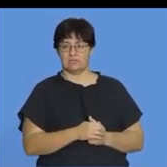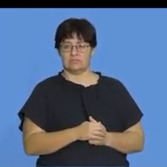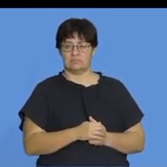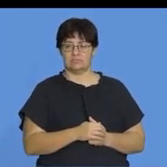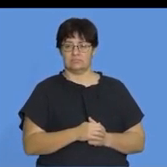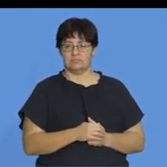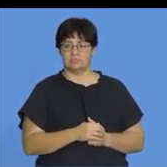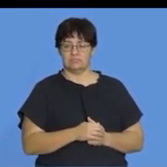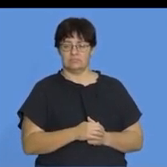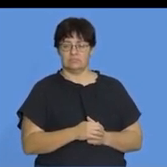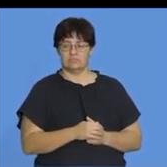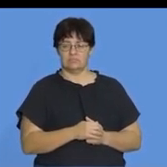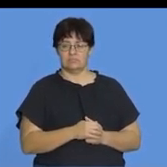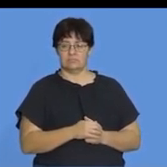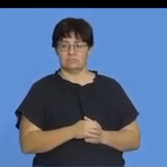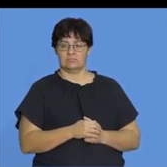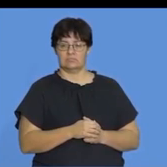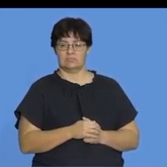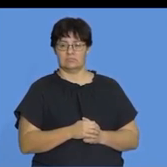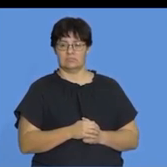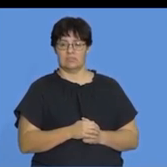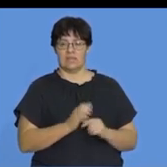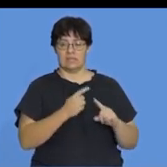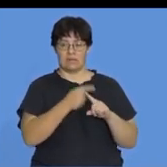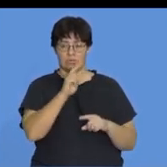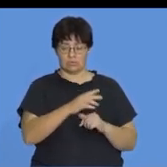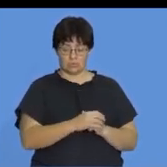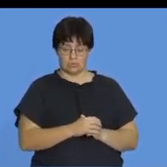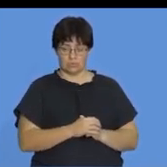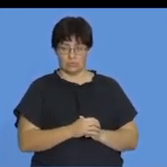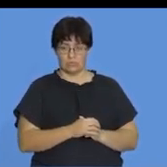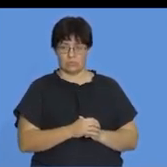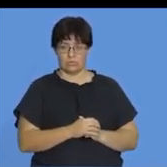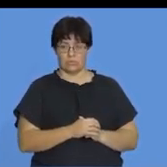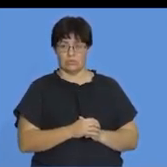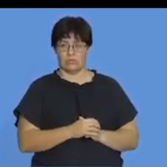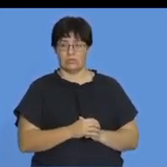quickly calculate that, we'll get this, we'll multiply by 2, we double it, okay?